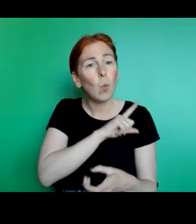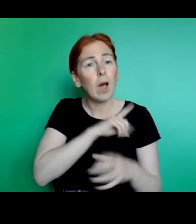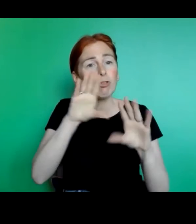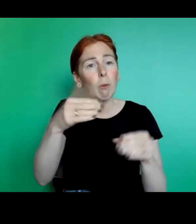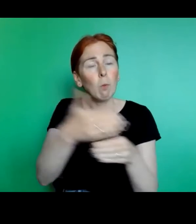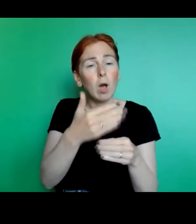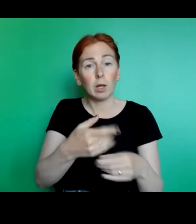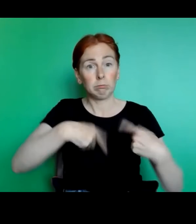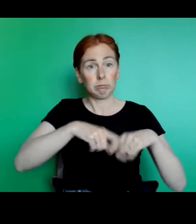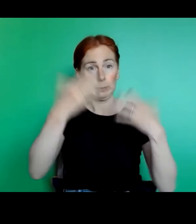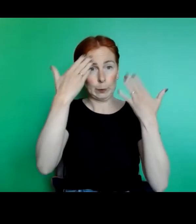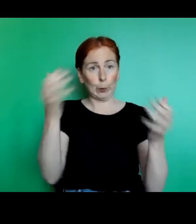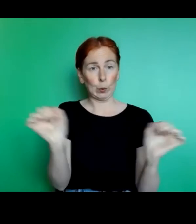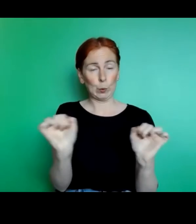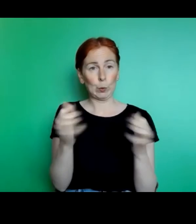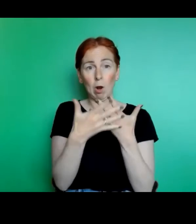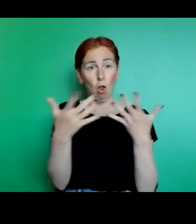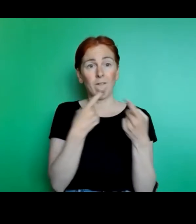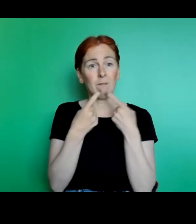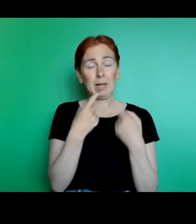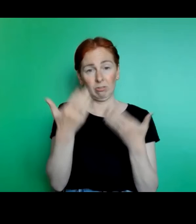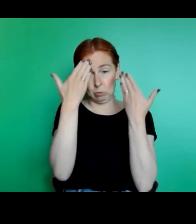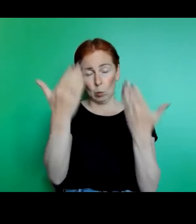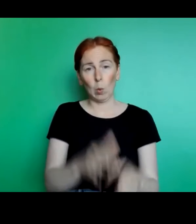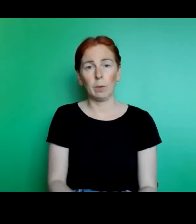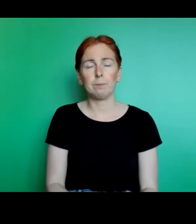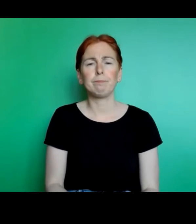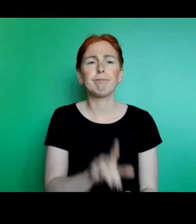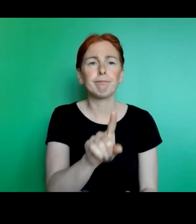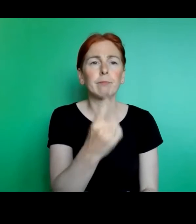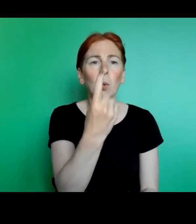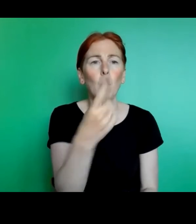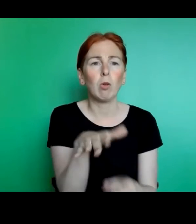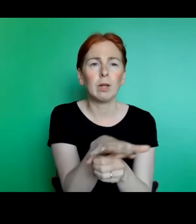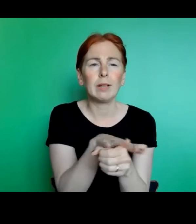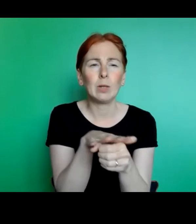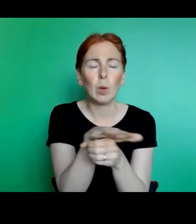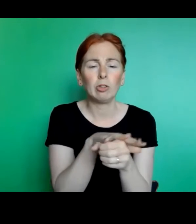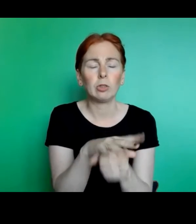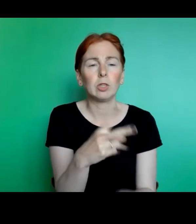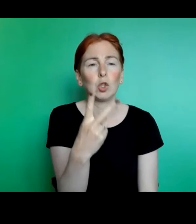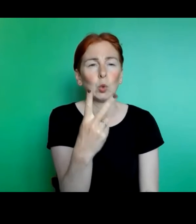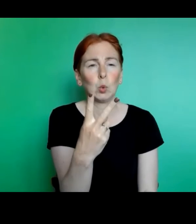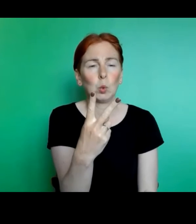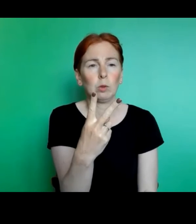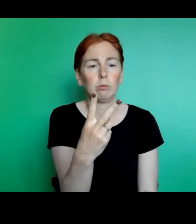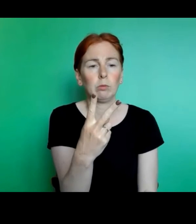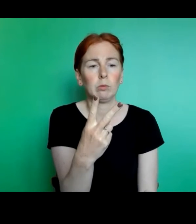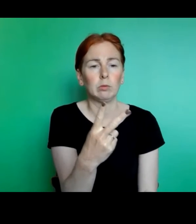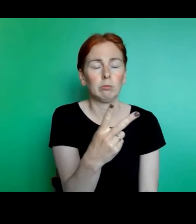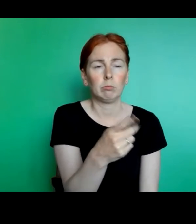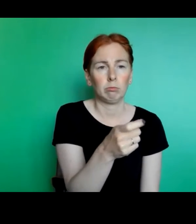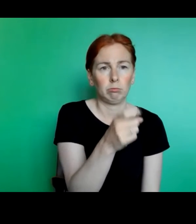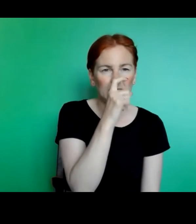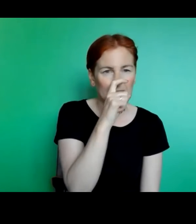a case reported where there were two siblings who were not identical, but who both had the same